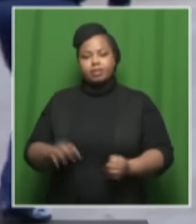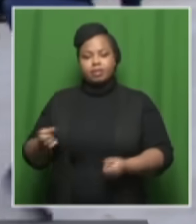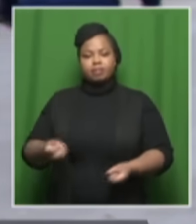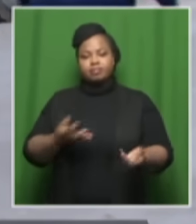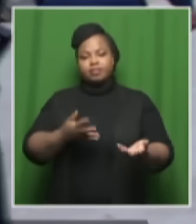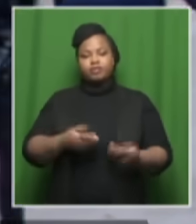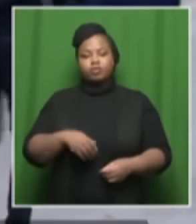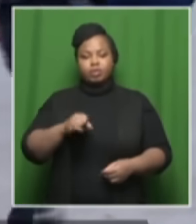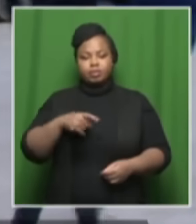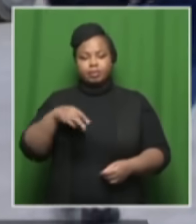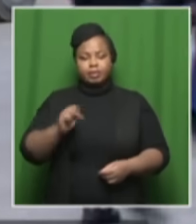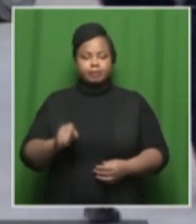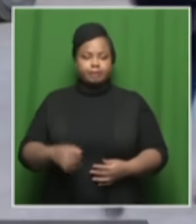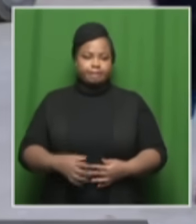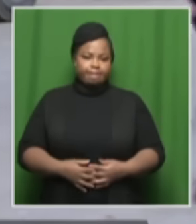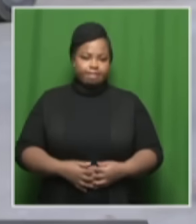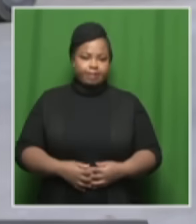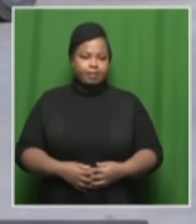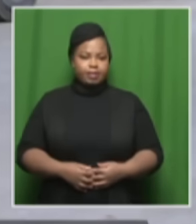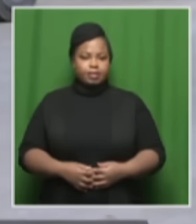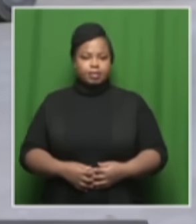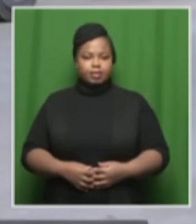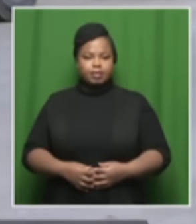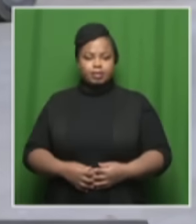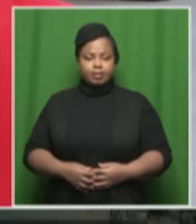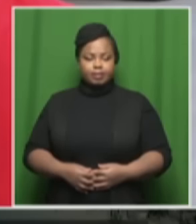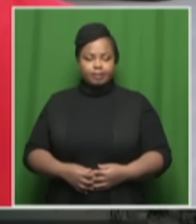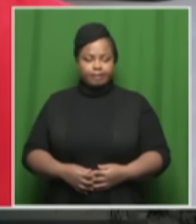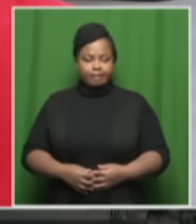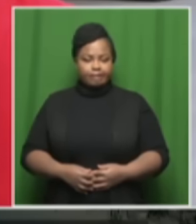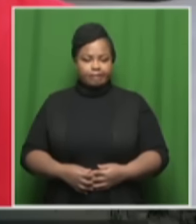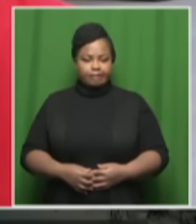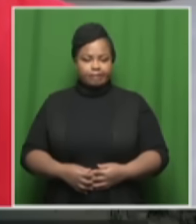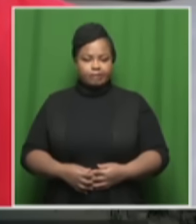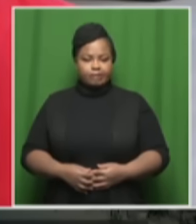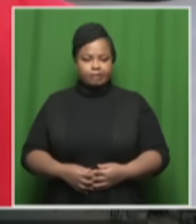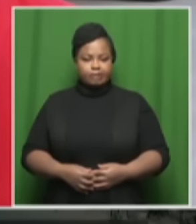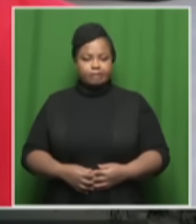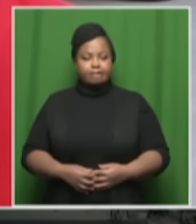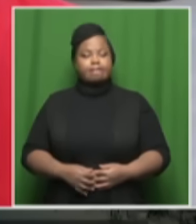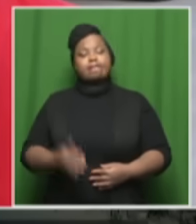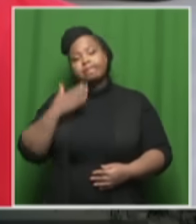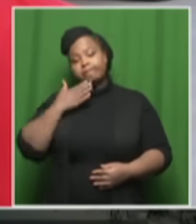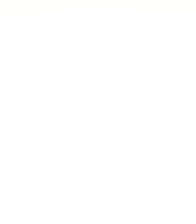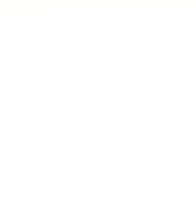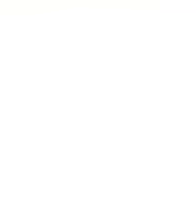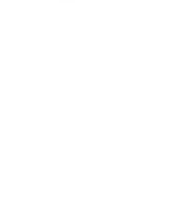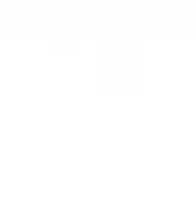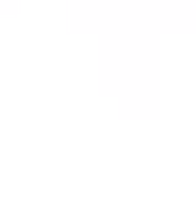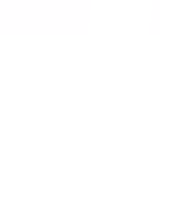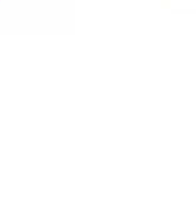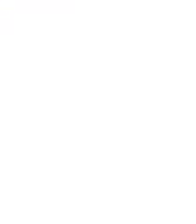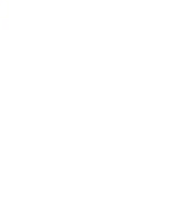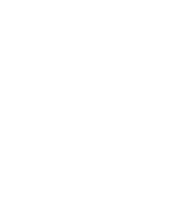the SAPS. Over to you in the studio. Well, thanks so much, Lerato.